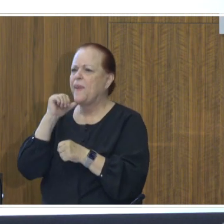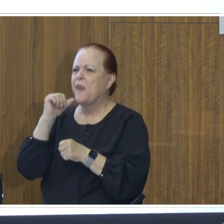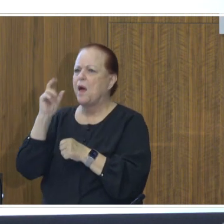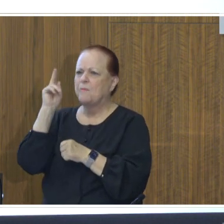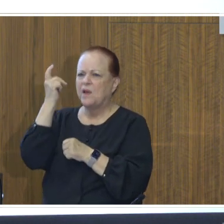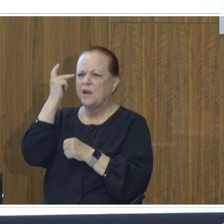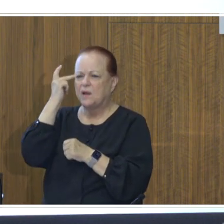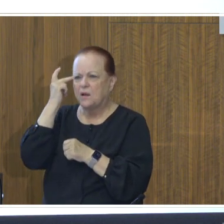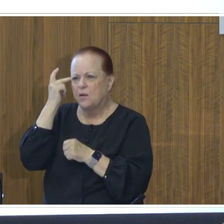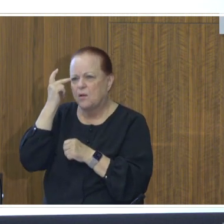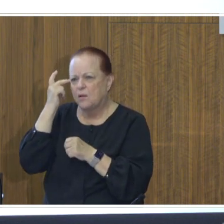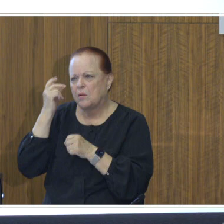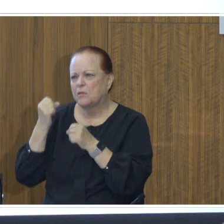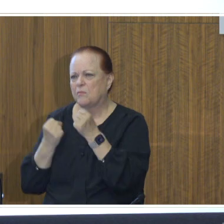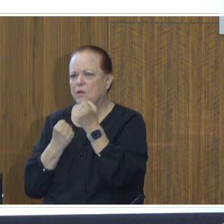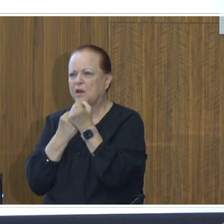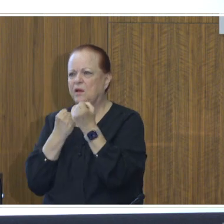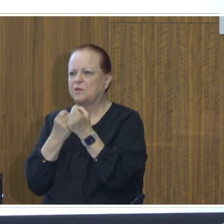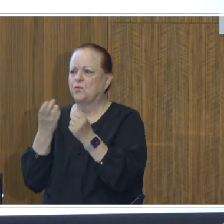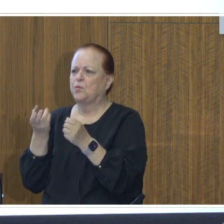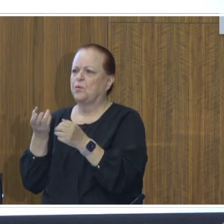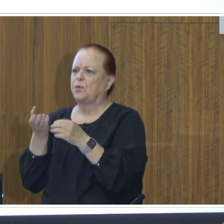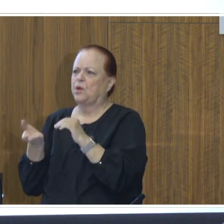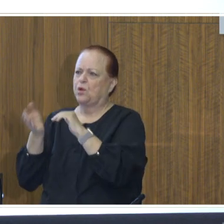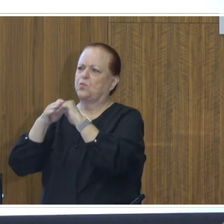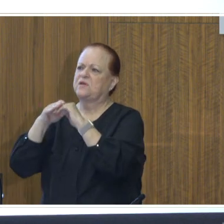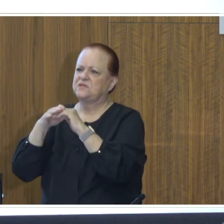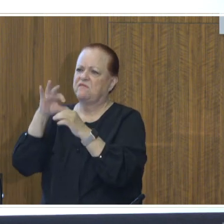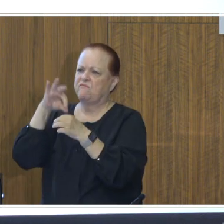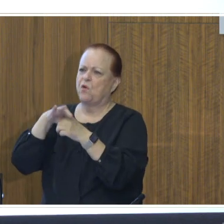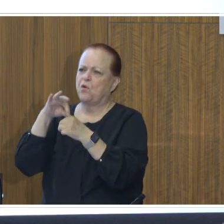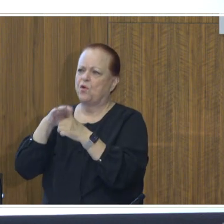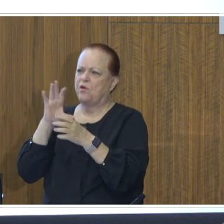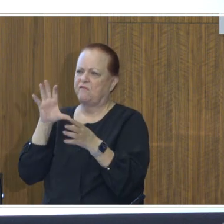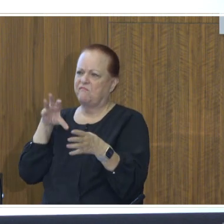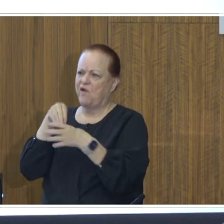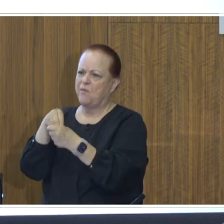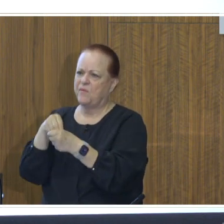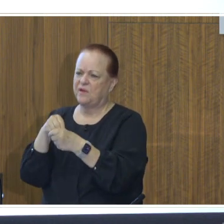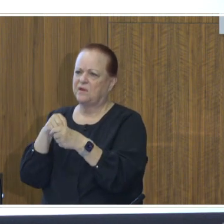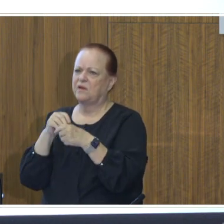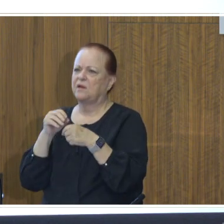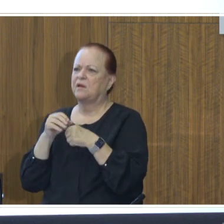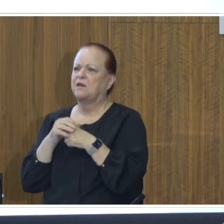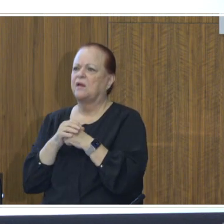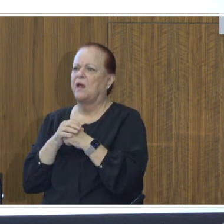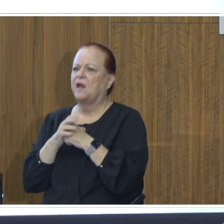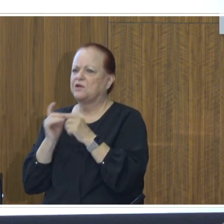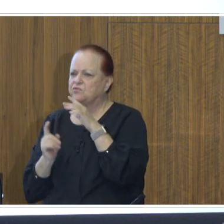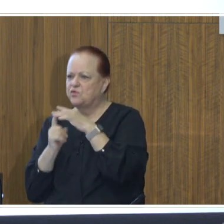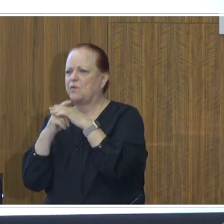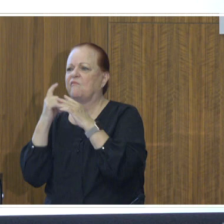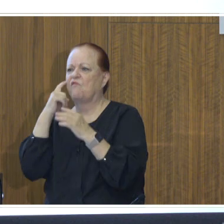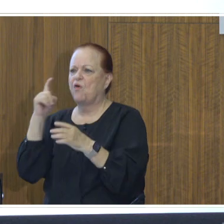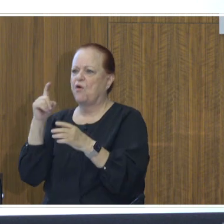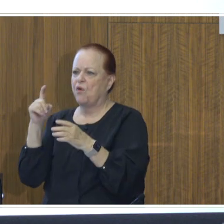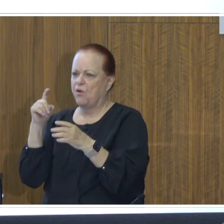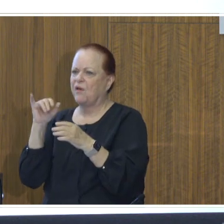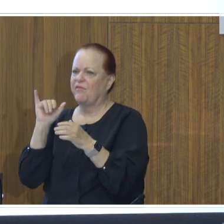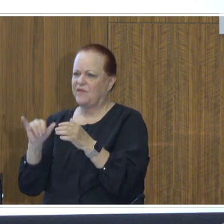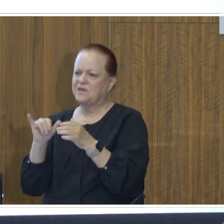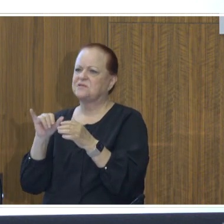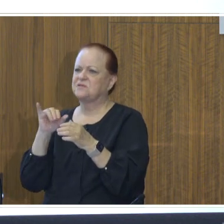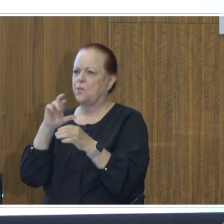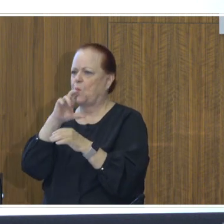that's dedicated to increasing voter engagement and voter turnout year after year for every election. And this time